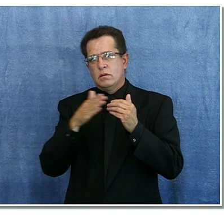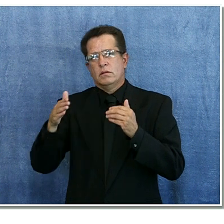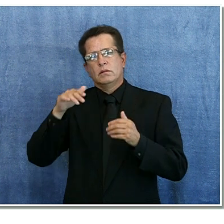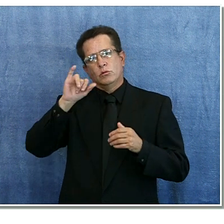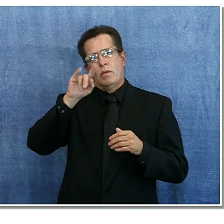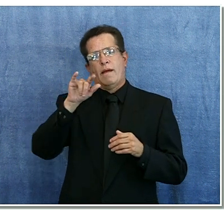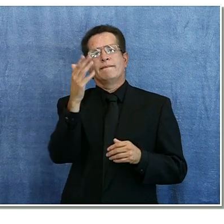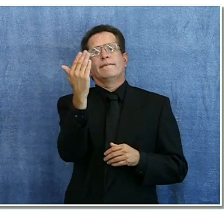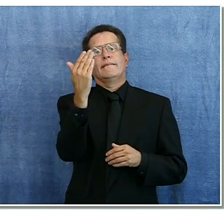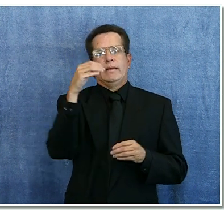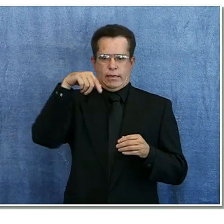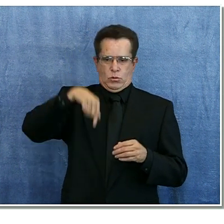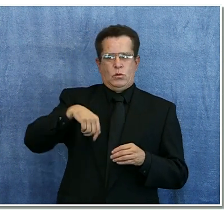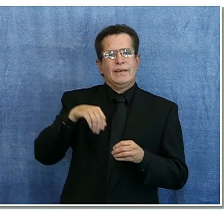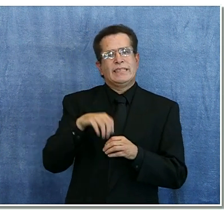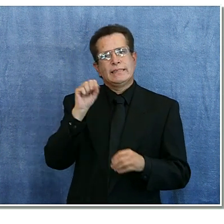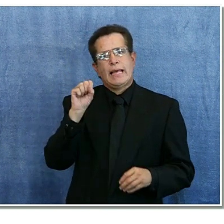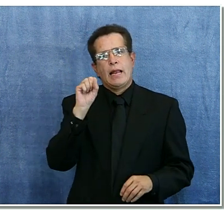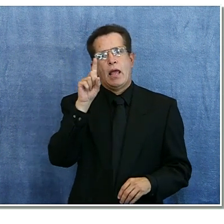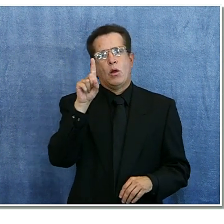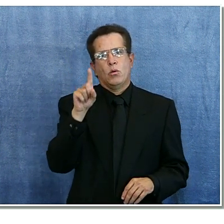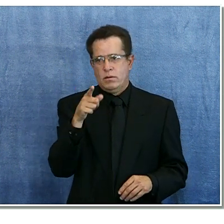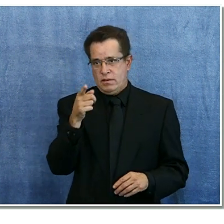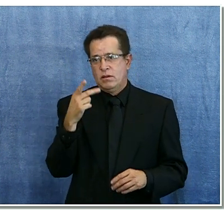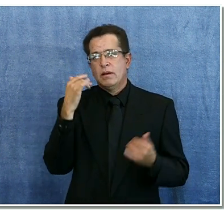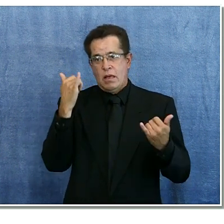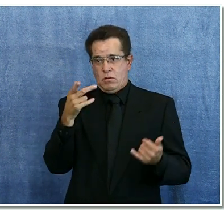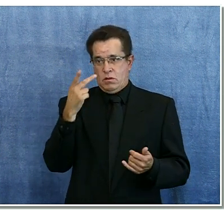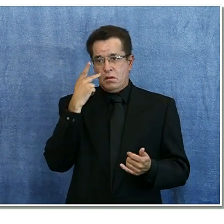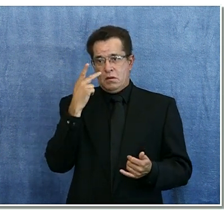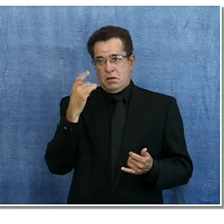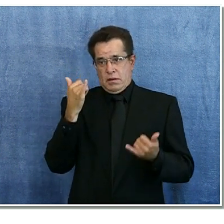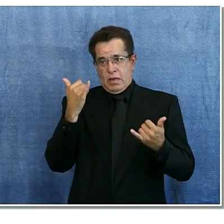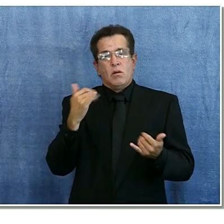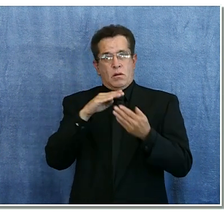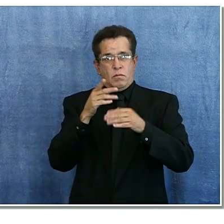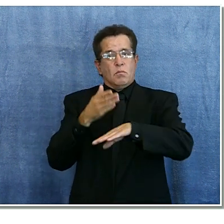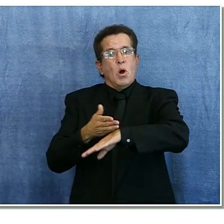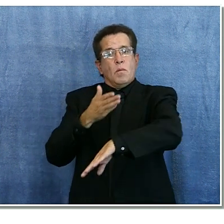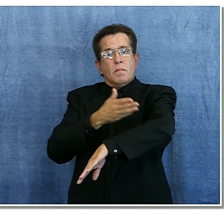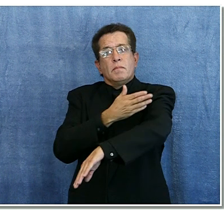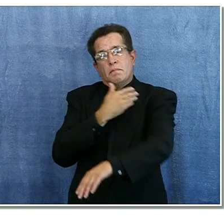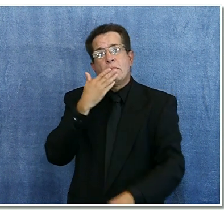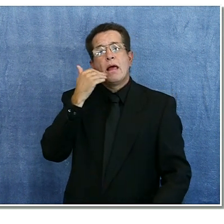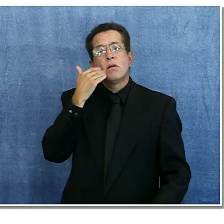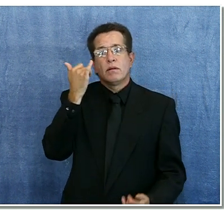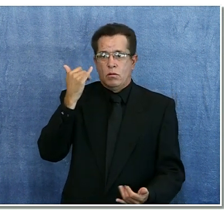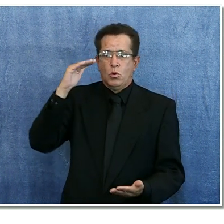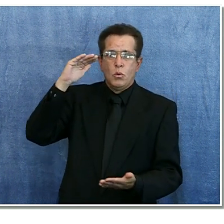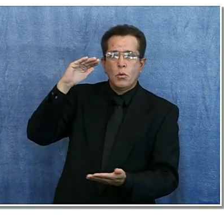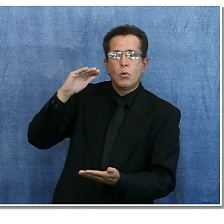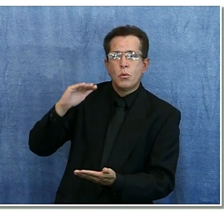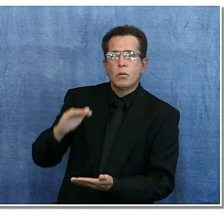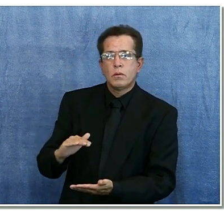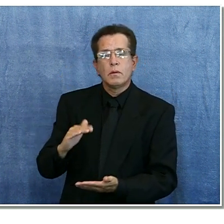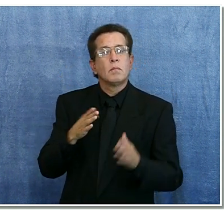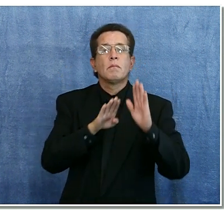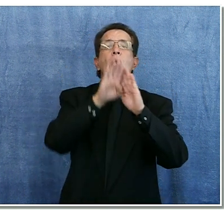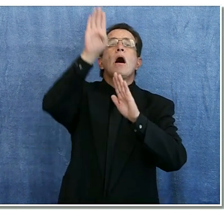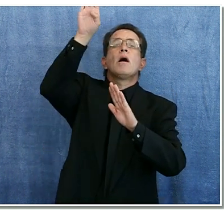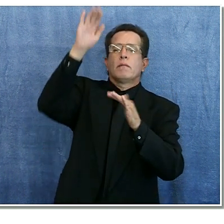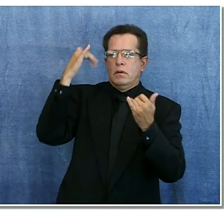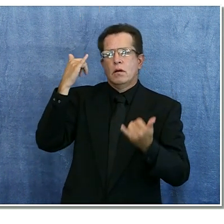15th. As you can now see, the numbers are beginning to decrease since those restrictions